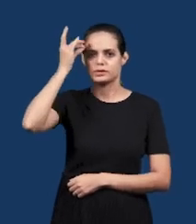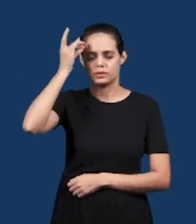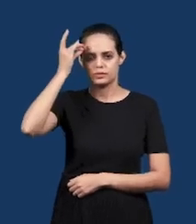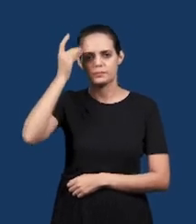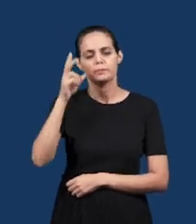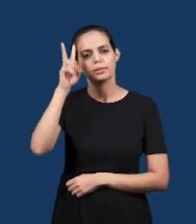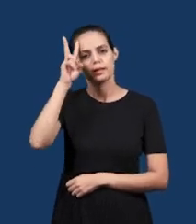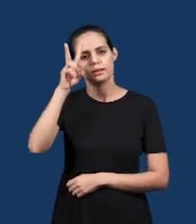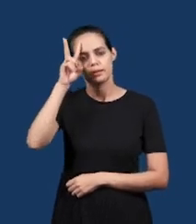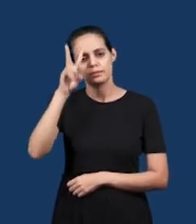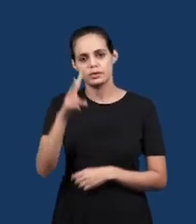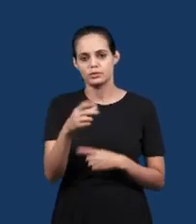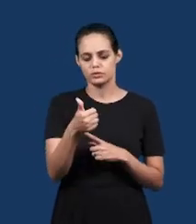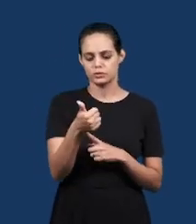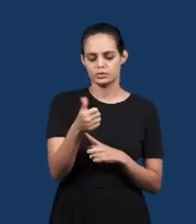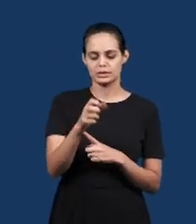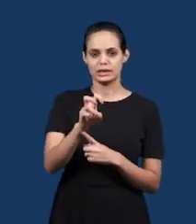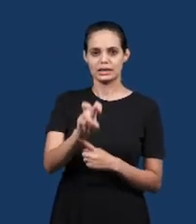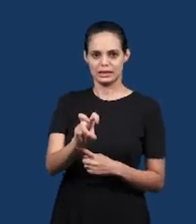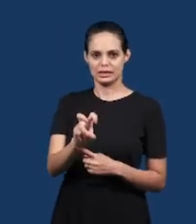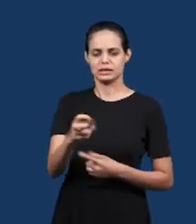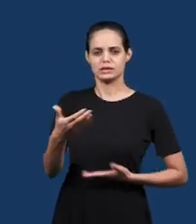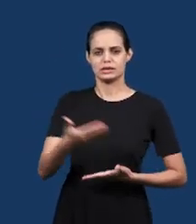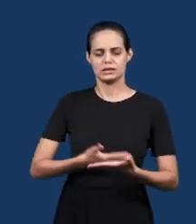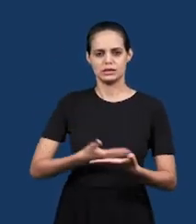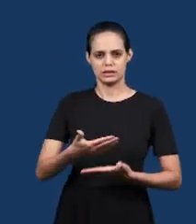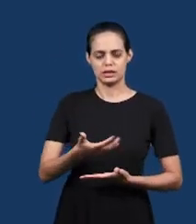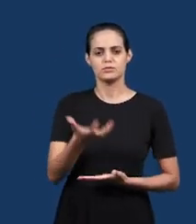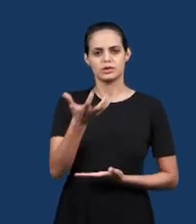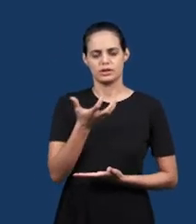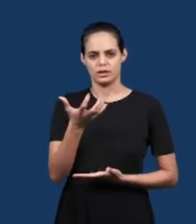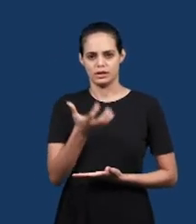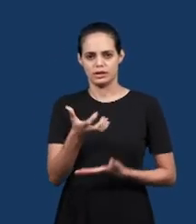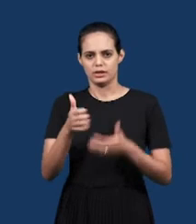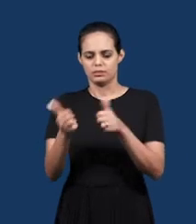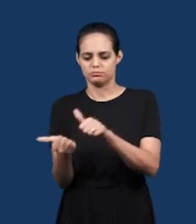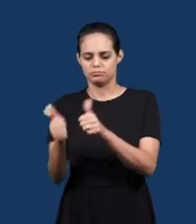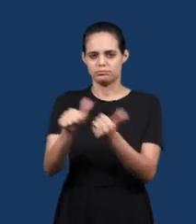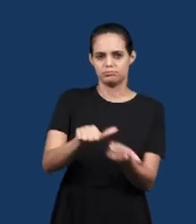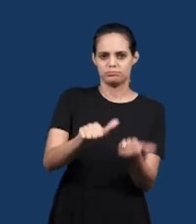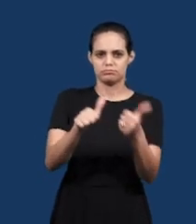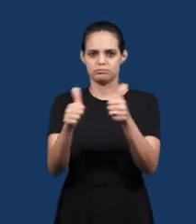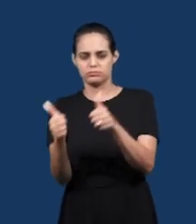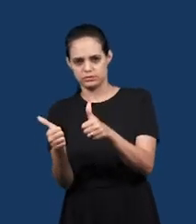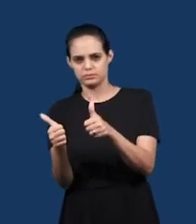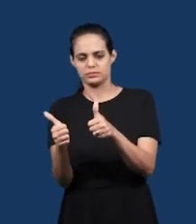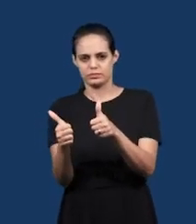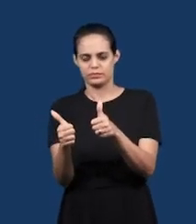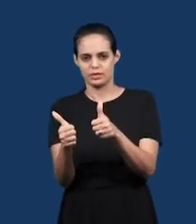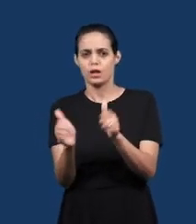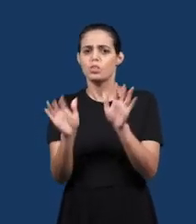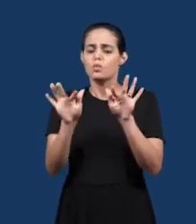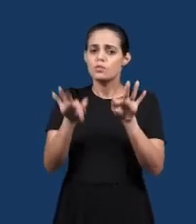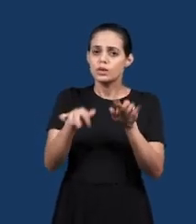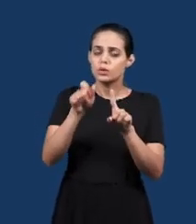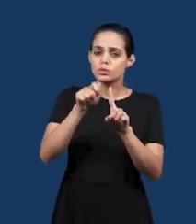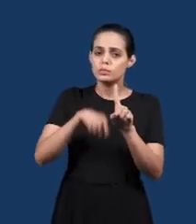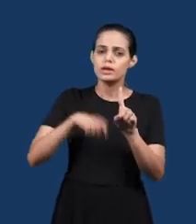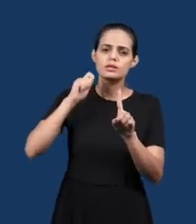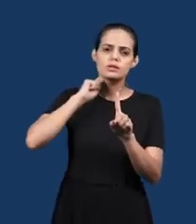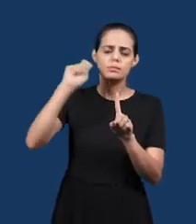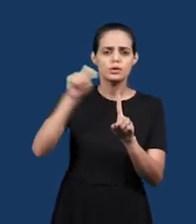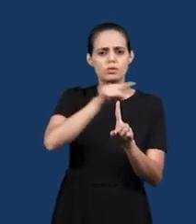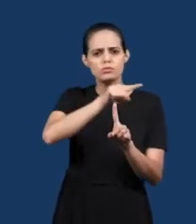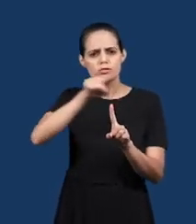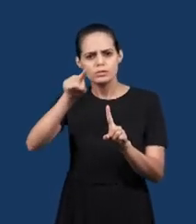Silva from the church in Jaguaré, Espírito Santo. We remind the 15 brethren candidates for the